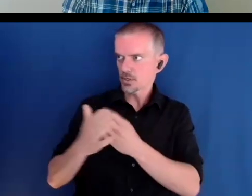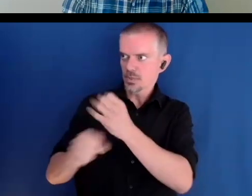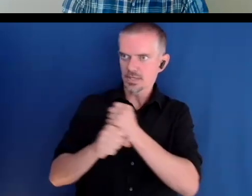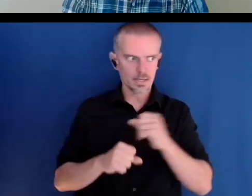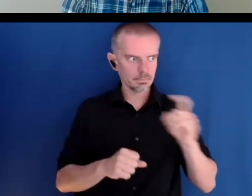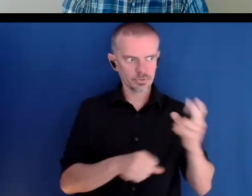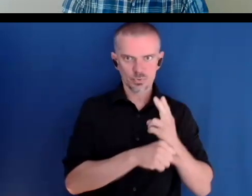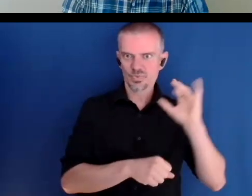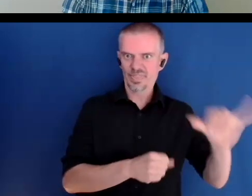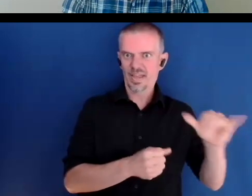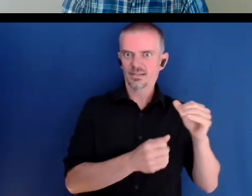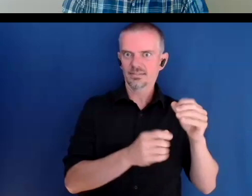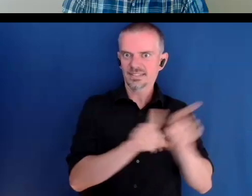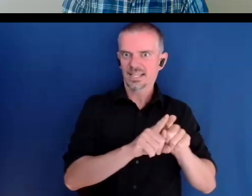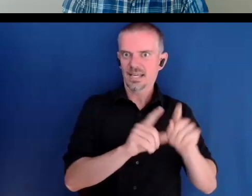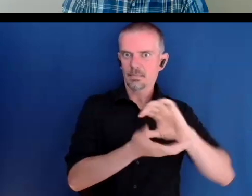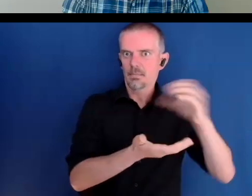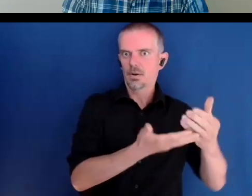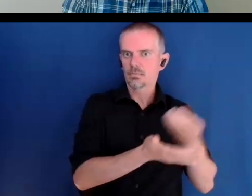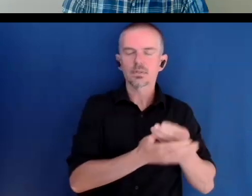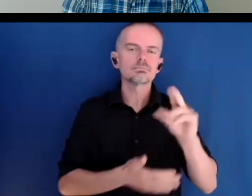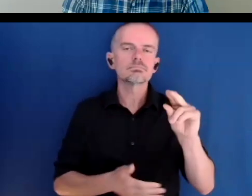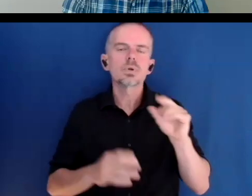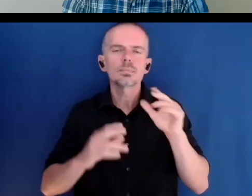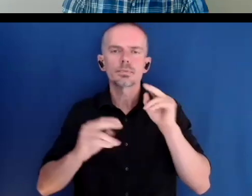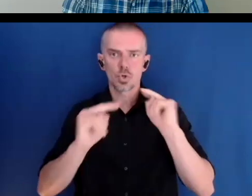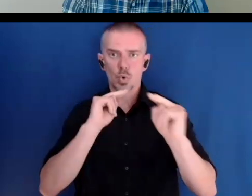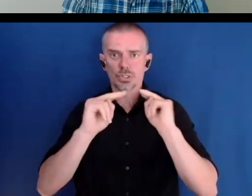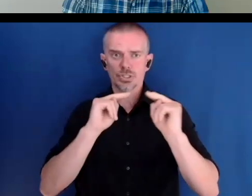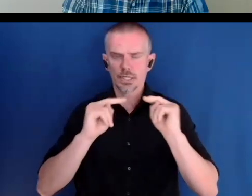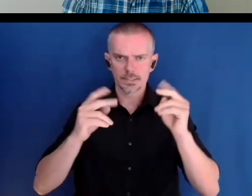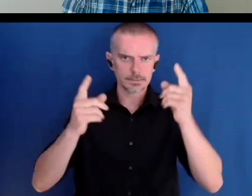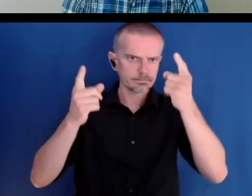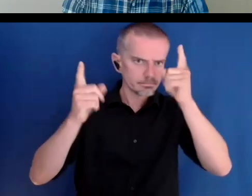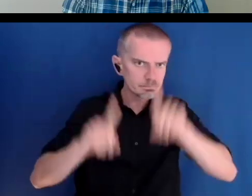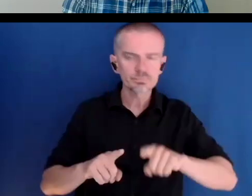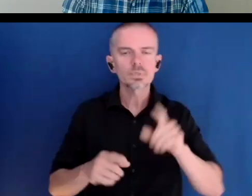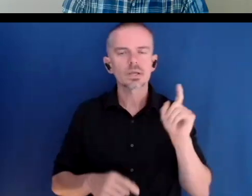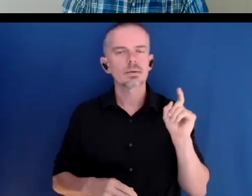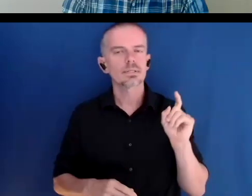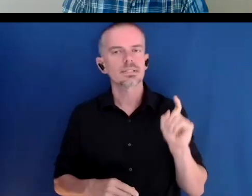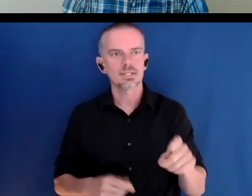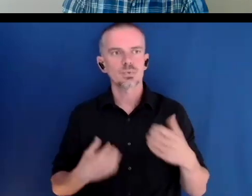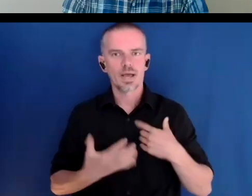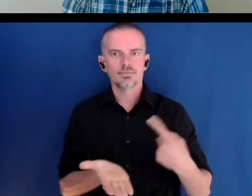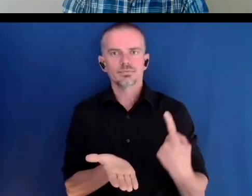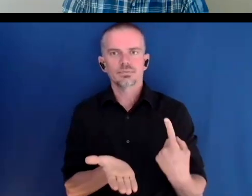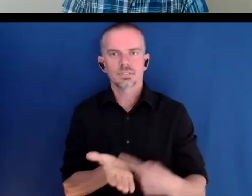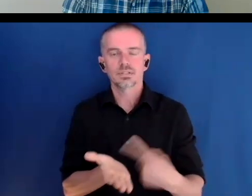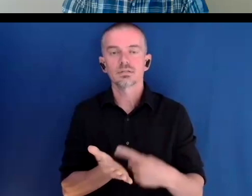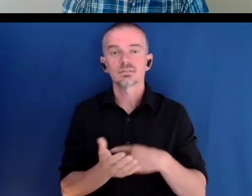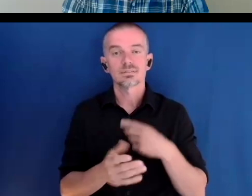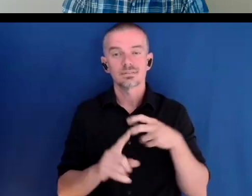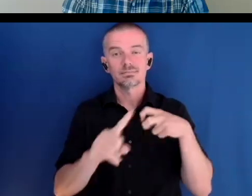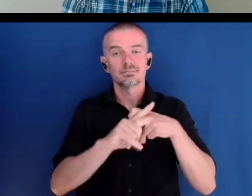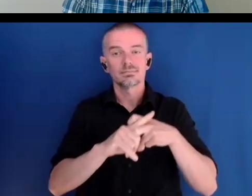$1. And so that negotiation is something that needs to happen. And I would involve grants and